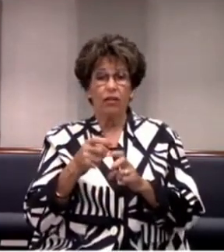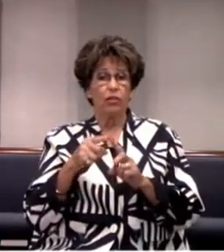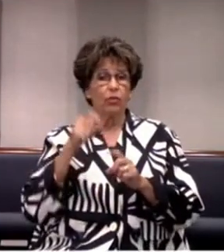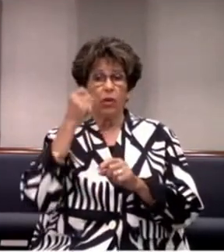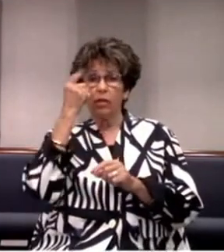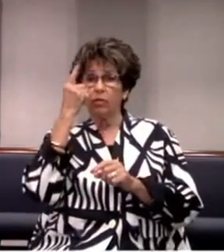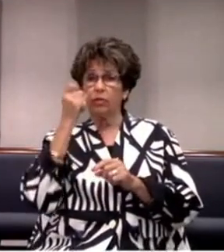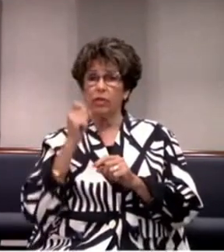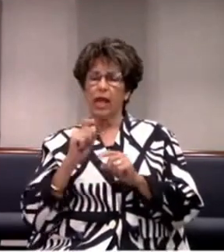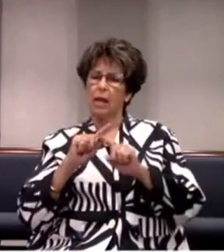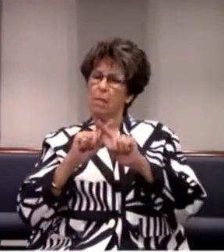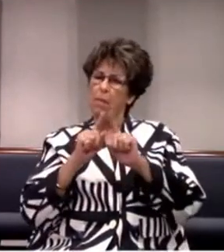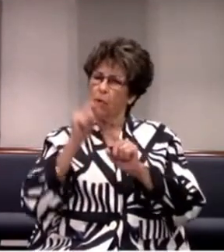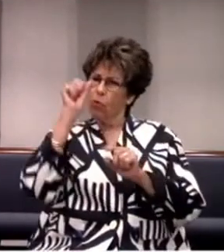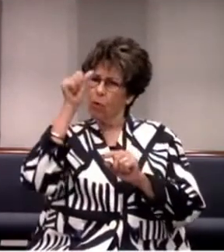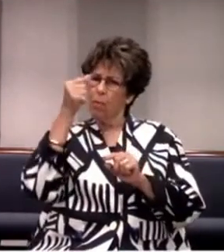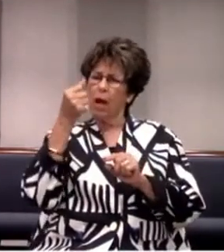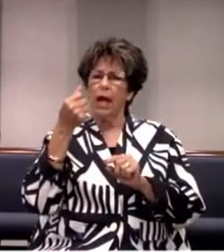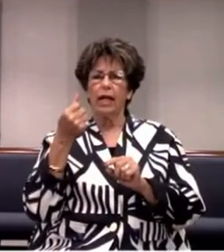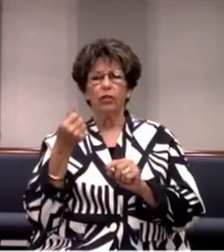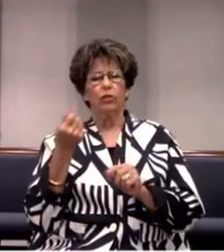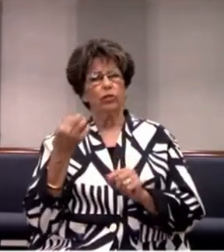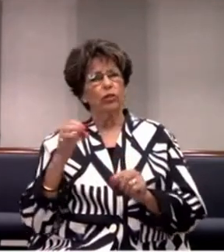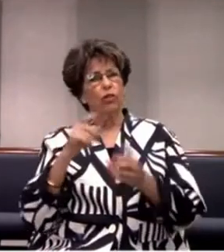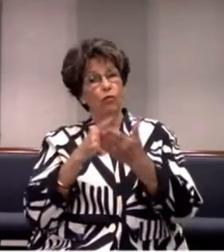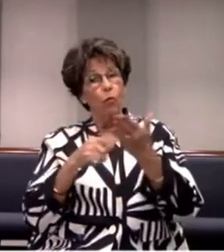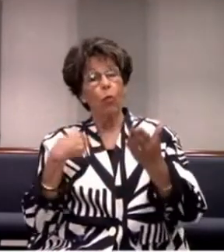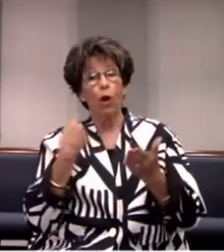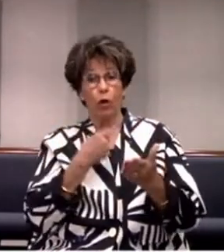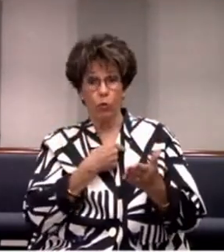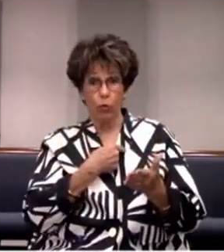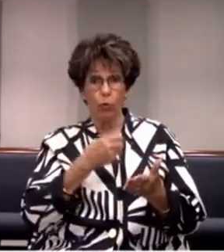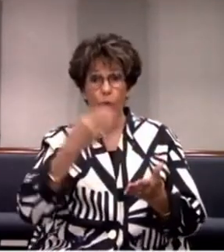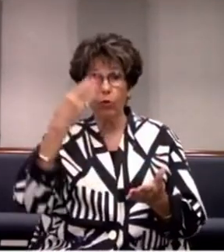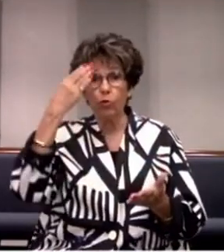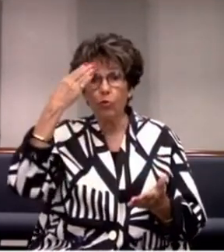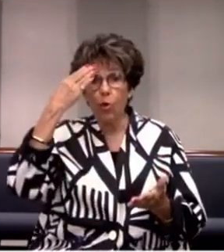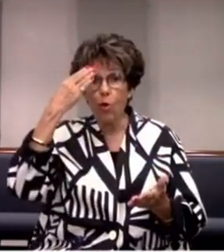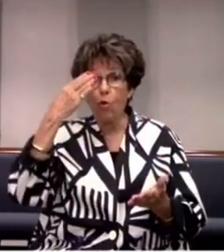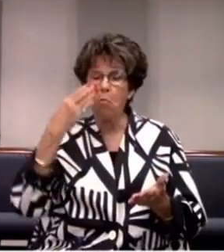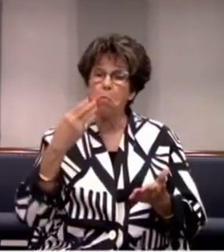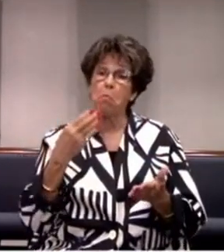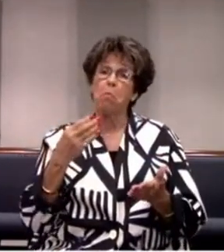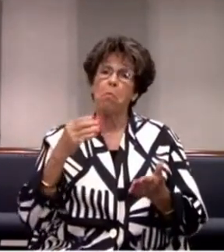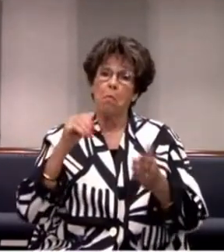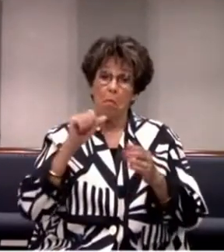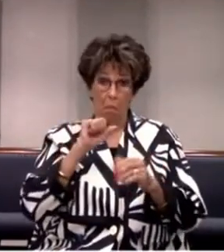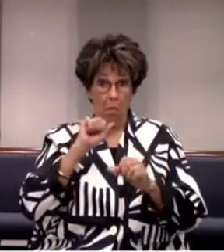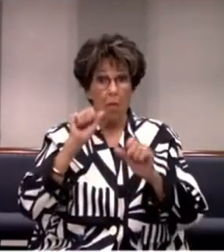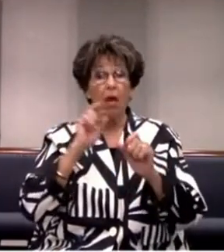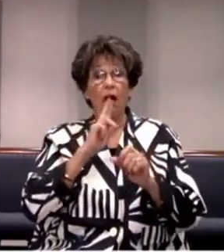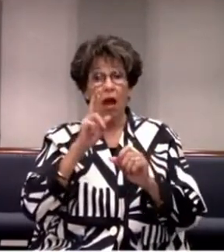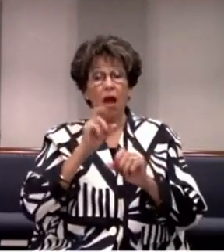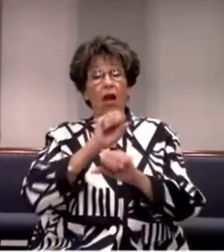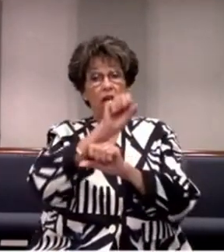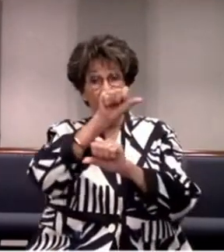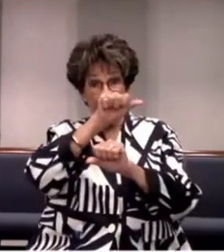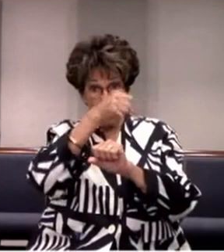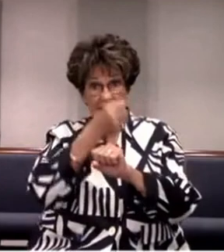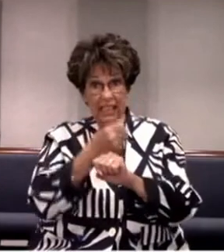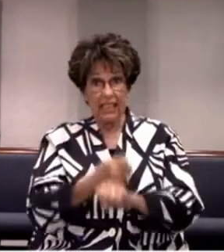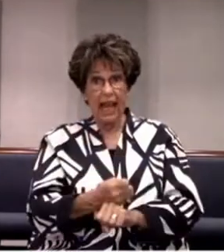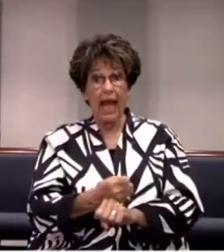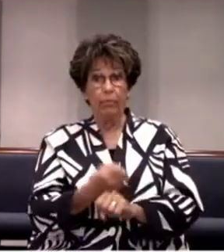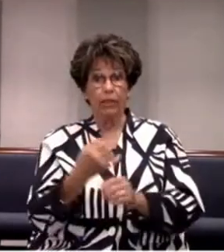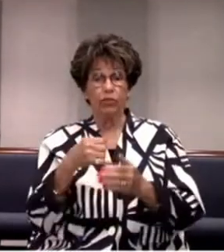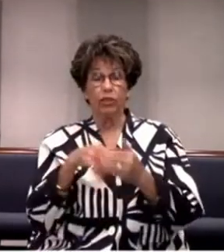reminders of what we already know and what we may even be established in. Peter, writing in his epistle, said